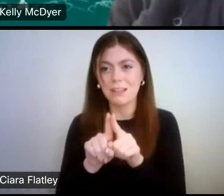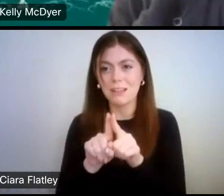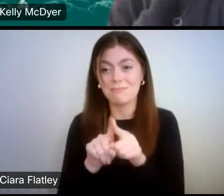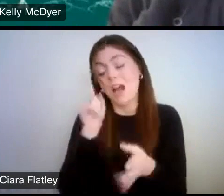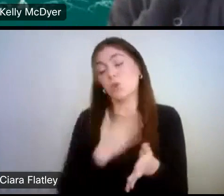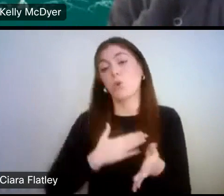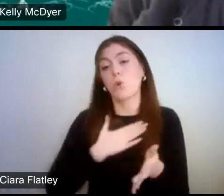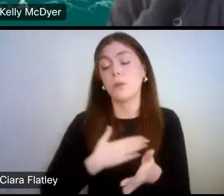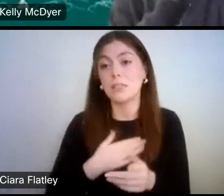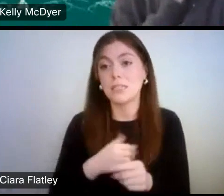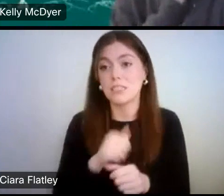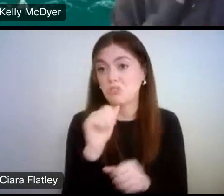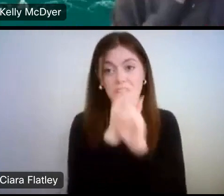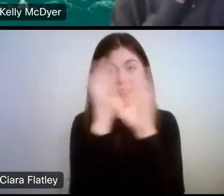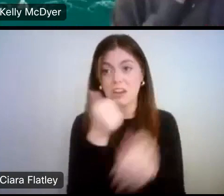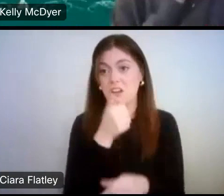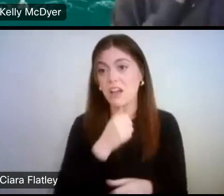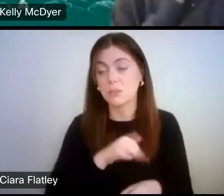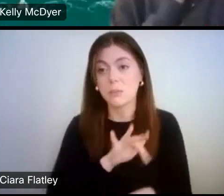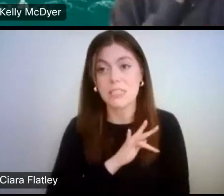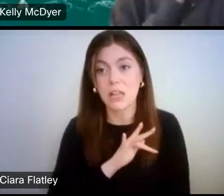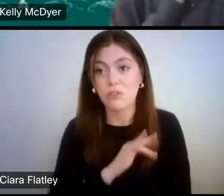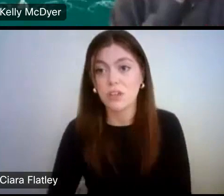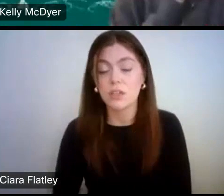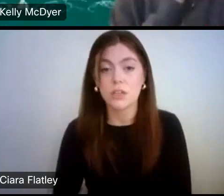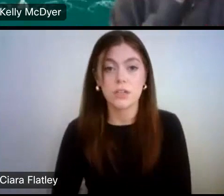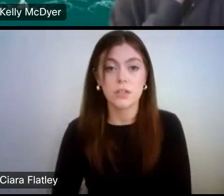answer. Anybody else have any thoughts on it?